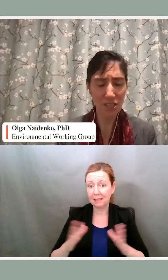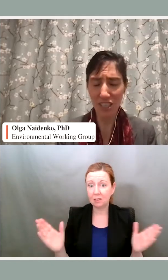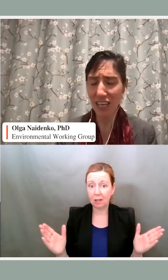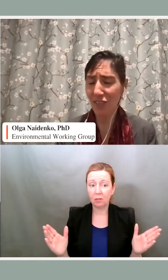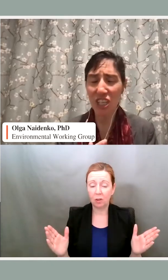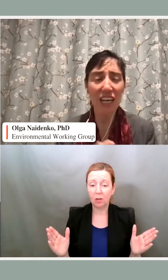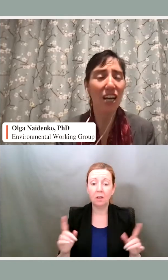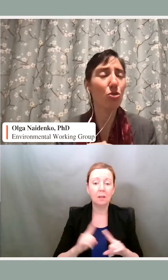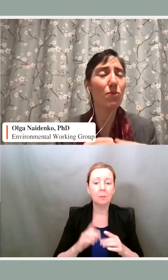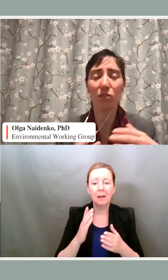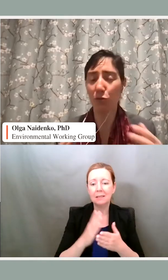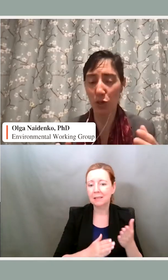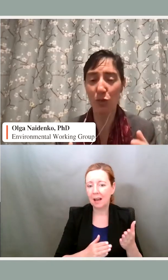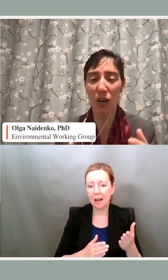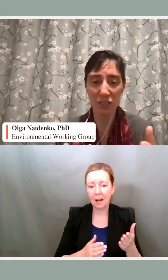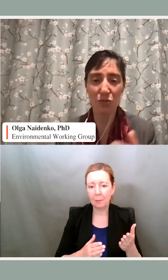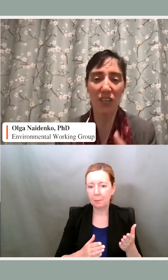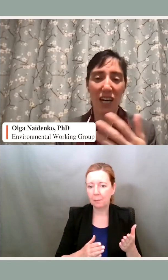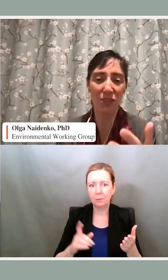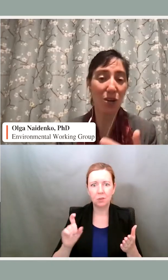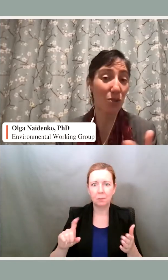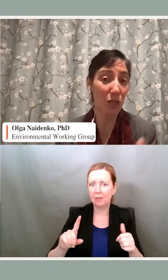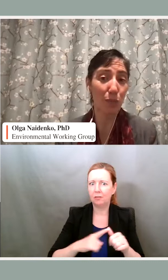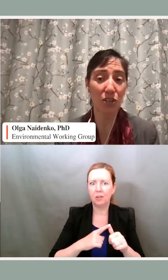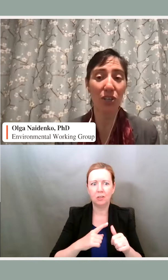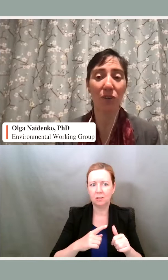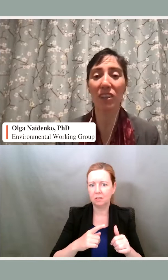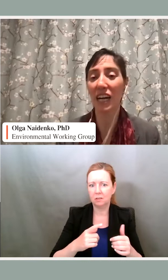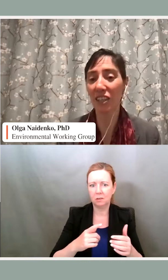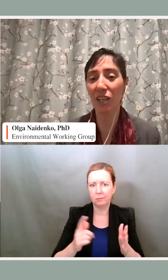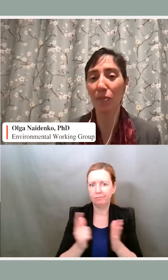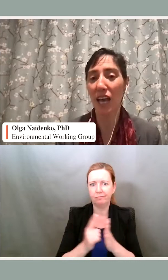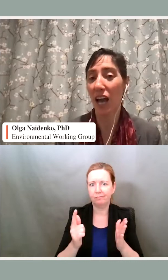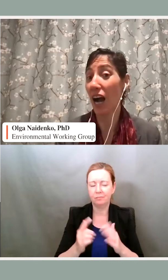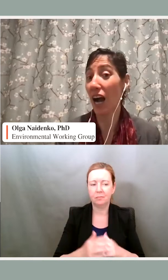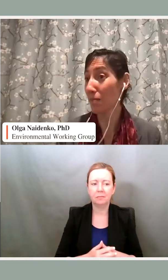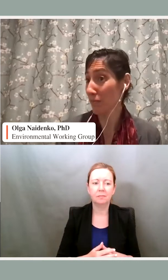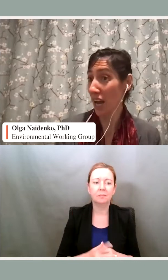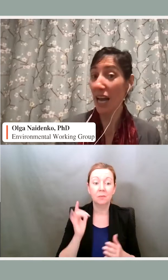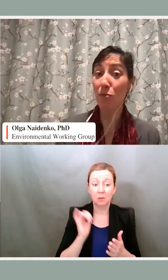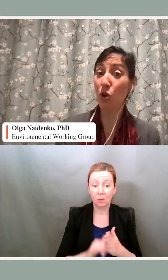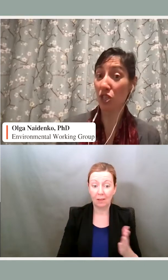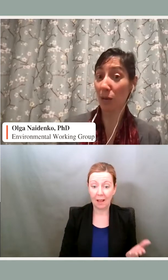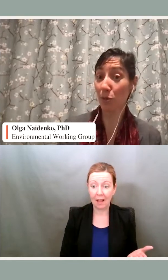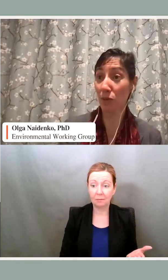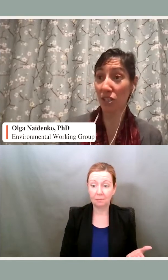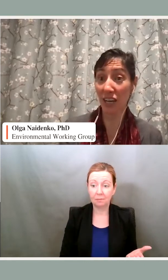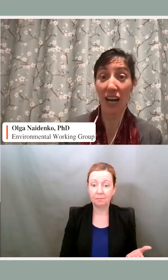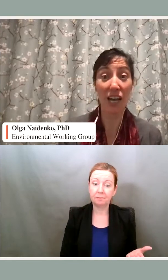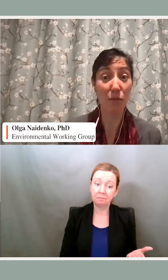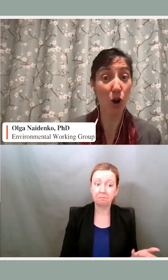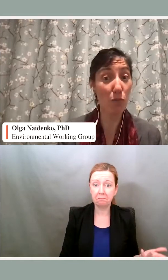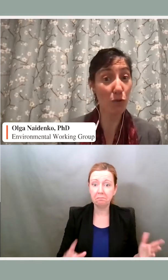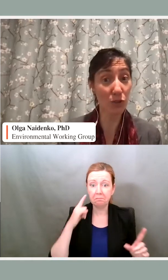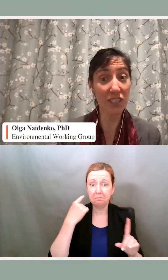some pesticides which are should be the first ones to phase out. So on this particular one, Dactyl, I am cautiously optimistic.